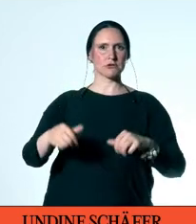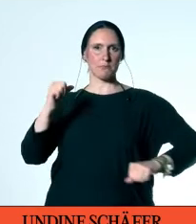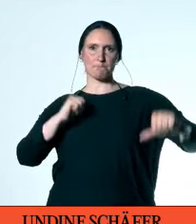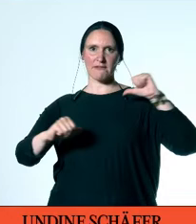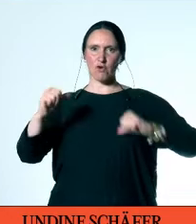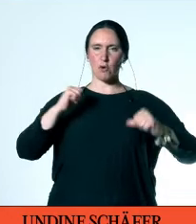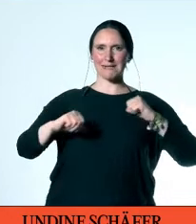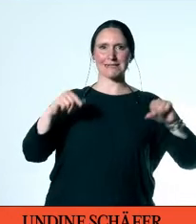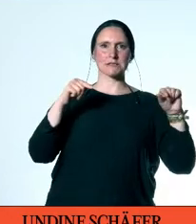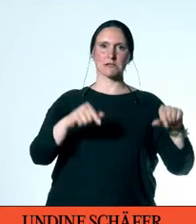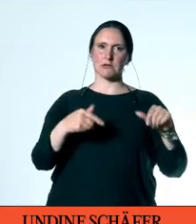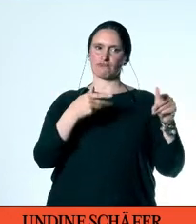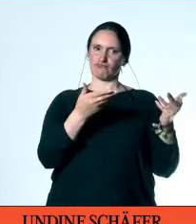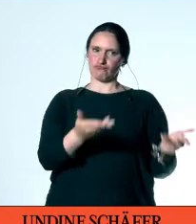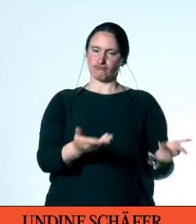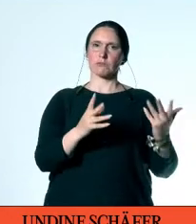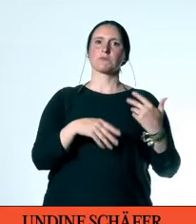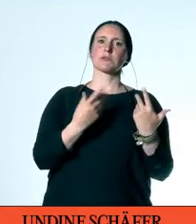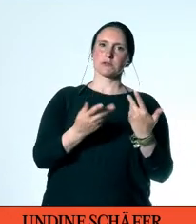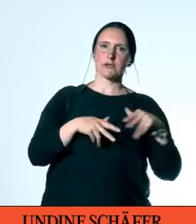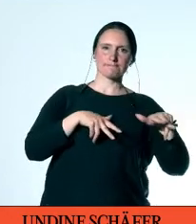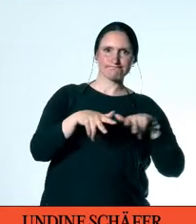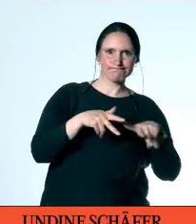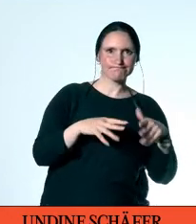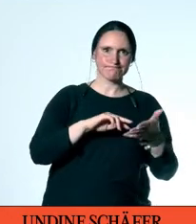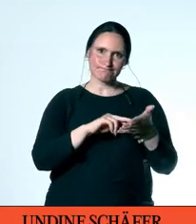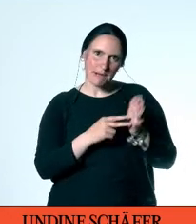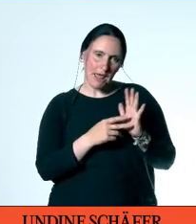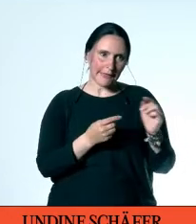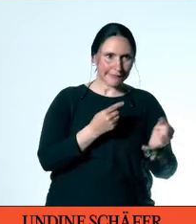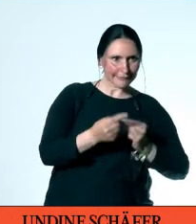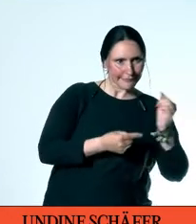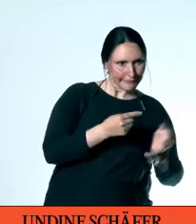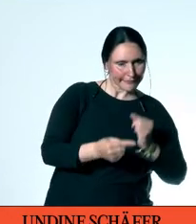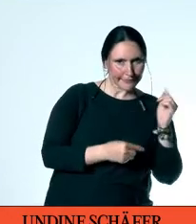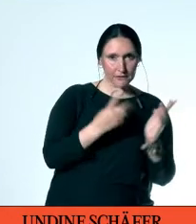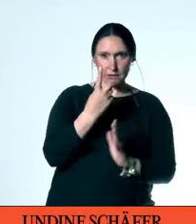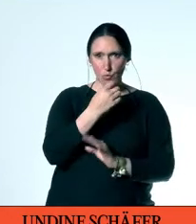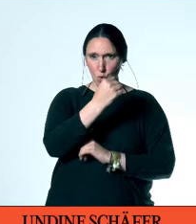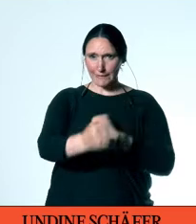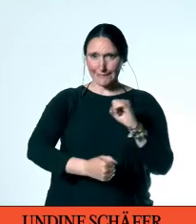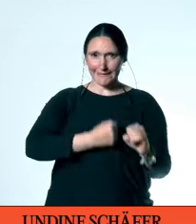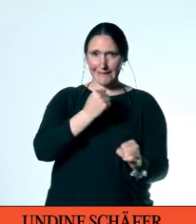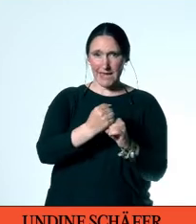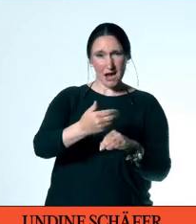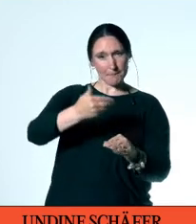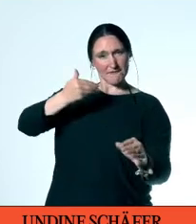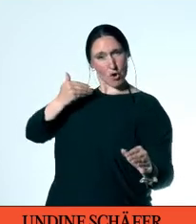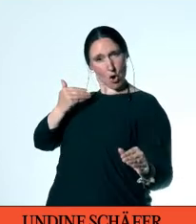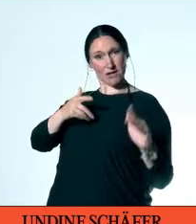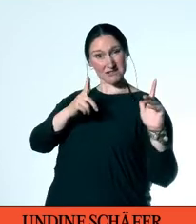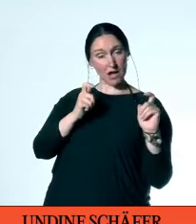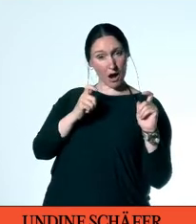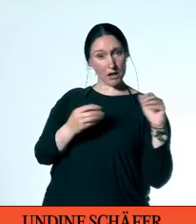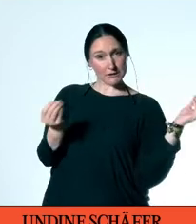Mareya try to organize performances at least once a year, and usually we find them to be very, that they cause a lot